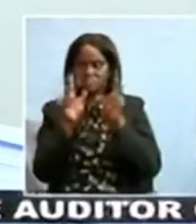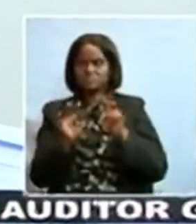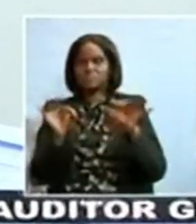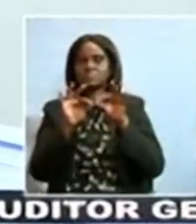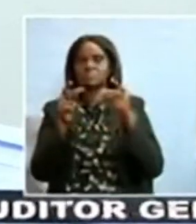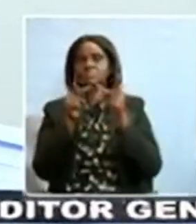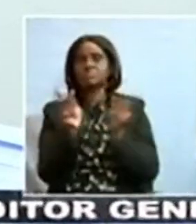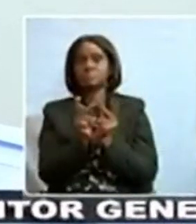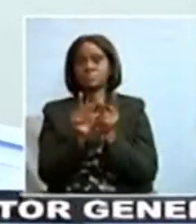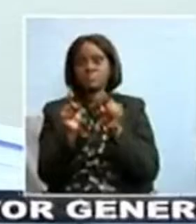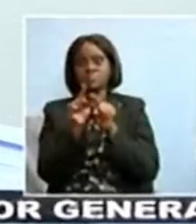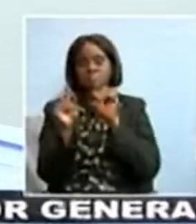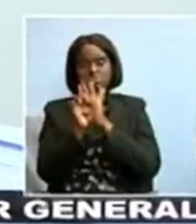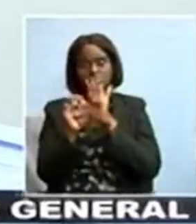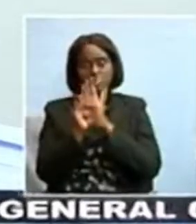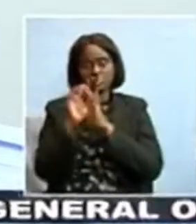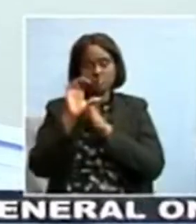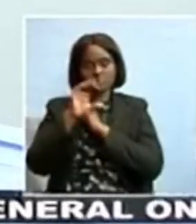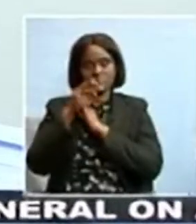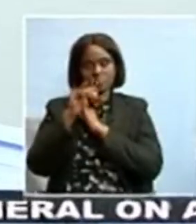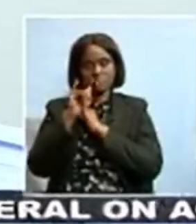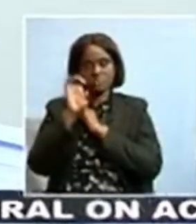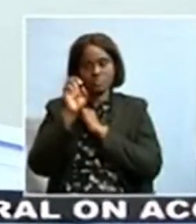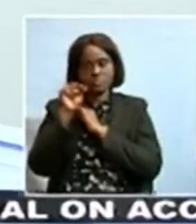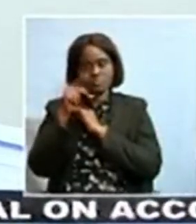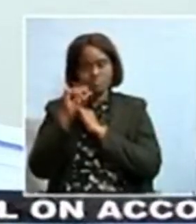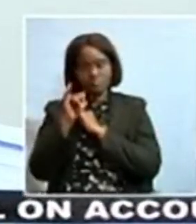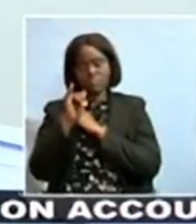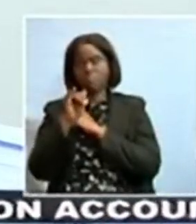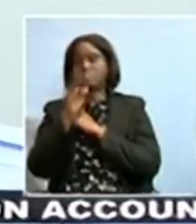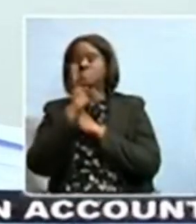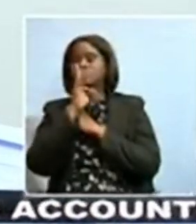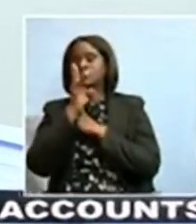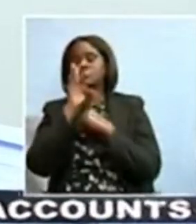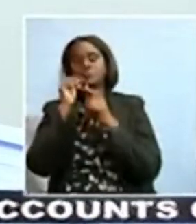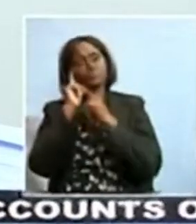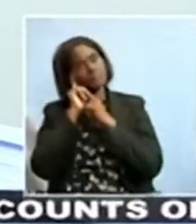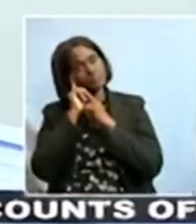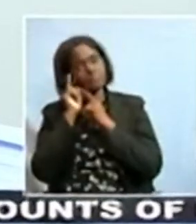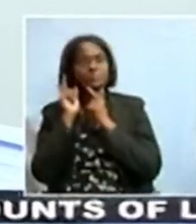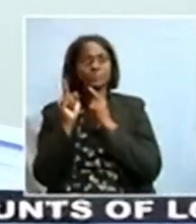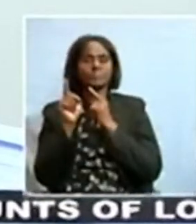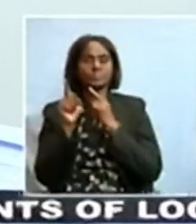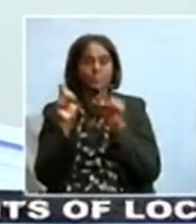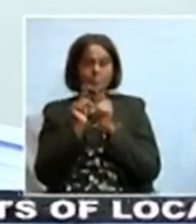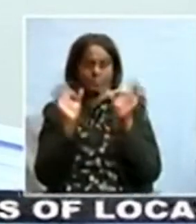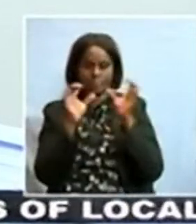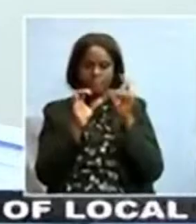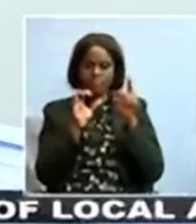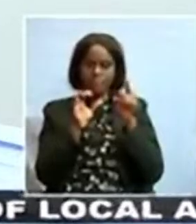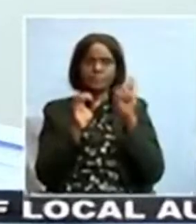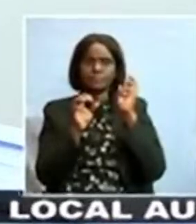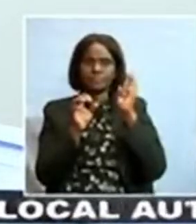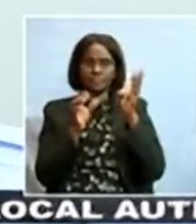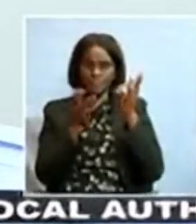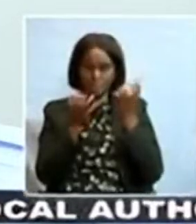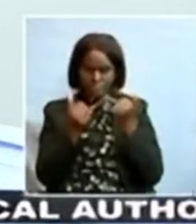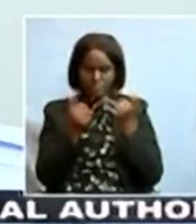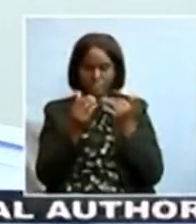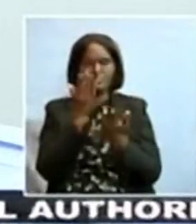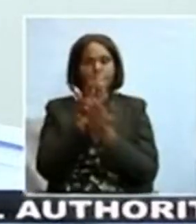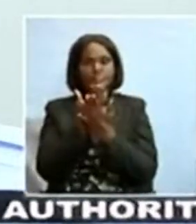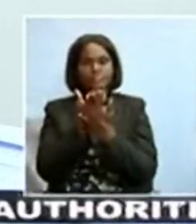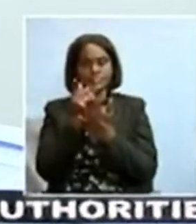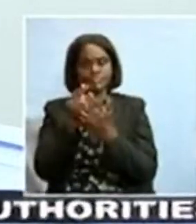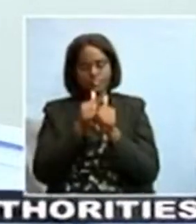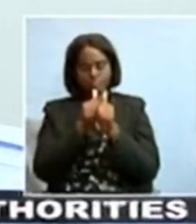facilities such as Chienge Water View Lodge. The committee would like to recommend